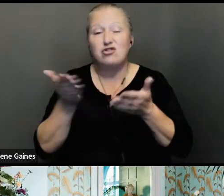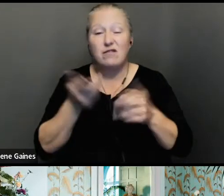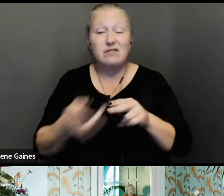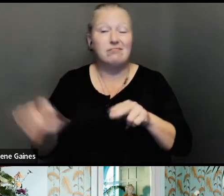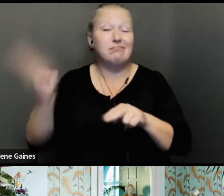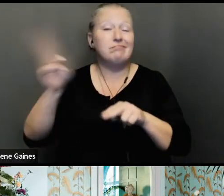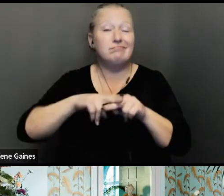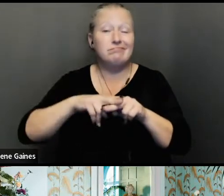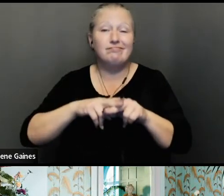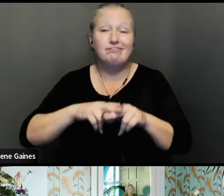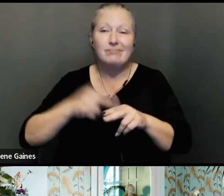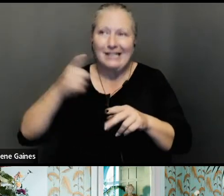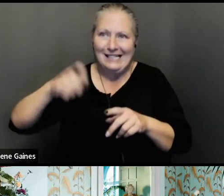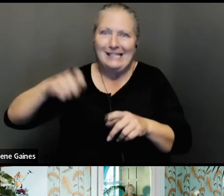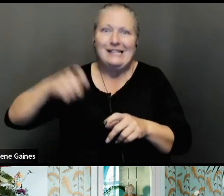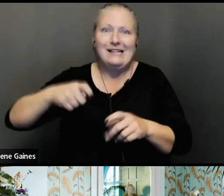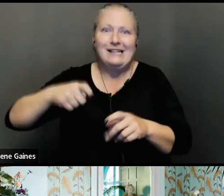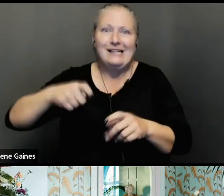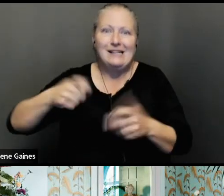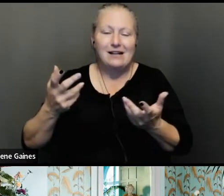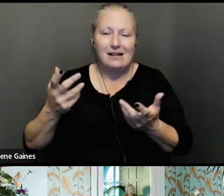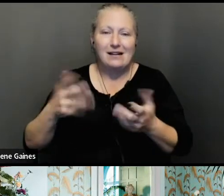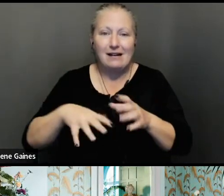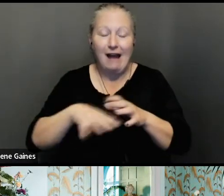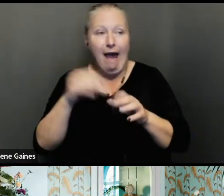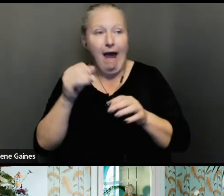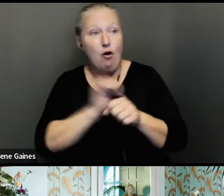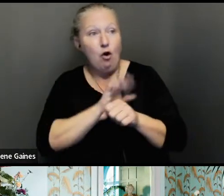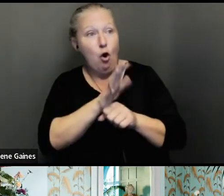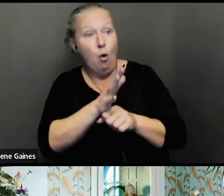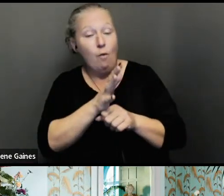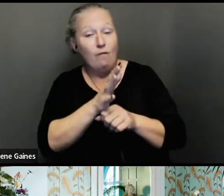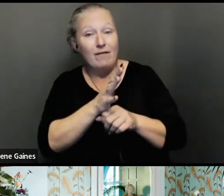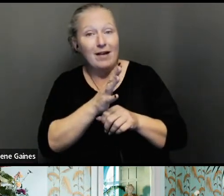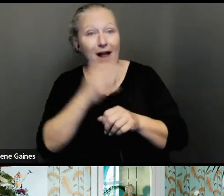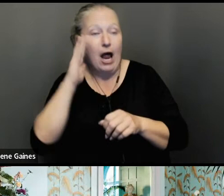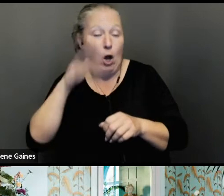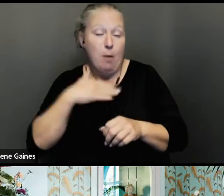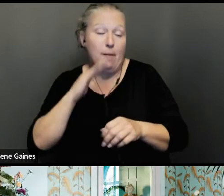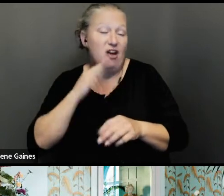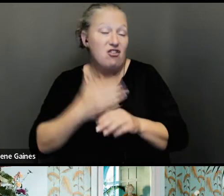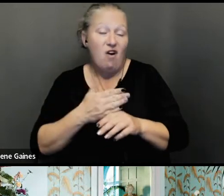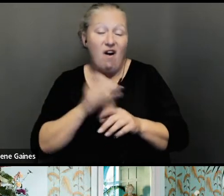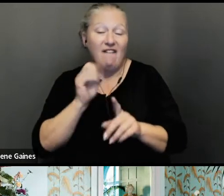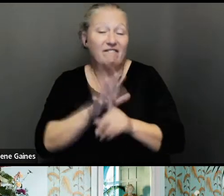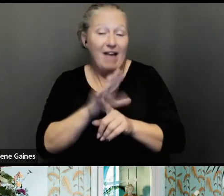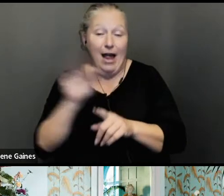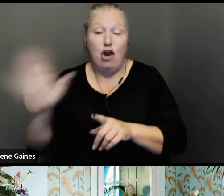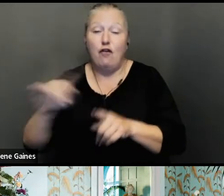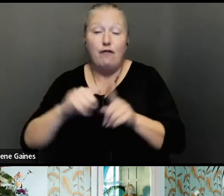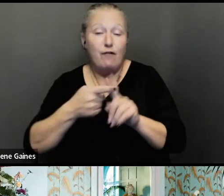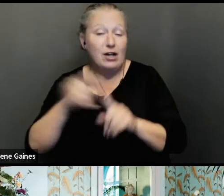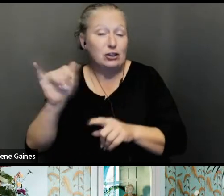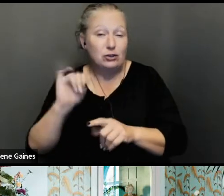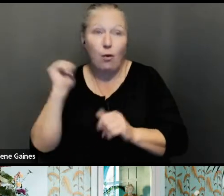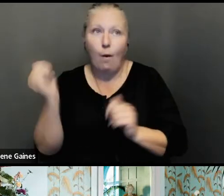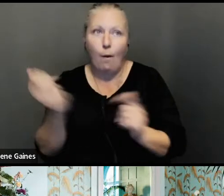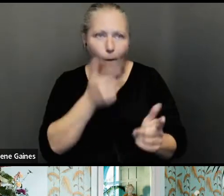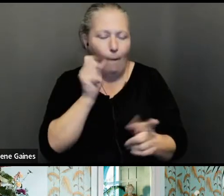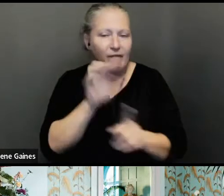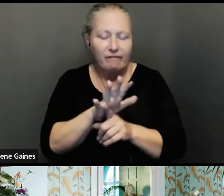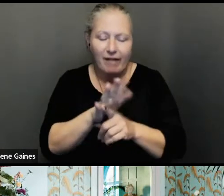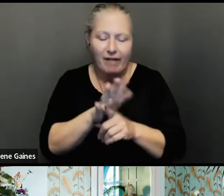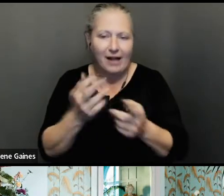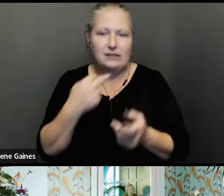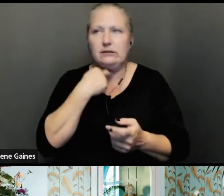the need is there, and coming out of COVID, where students, I know my own daughter was affected and her friends were as well, where all of us were, right? We're